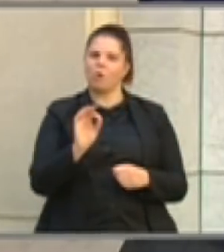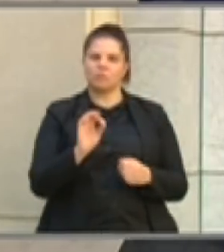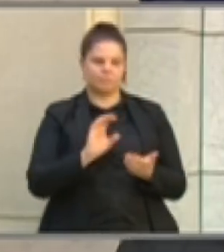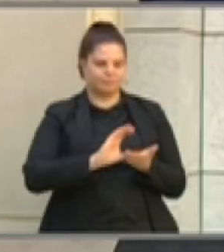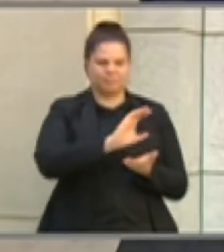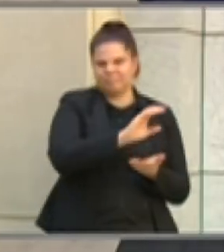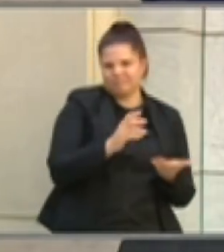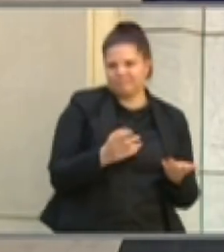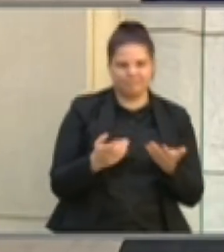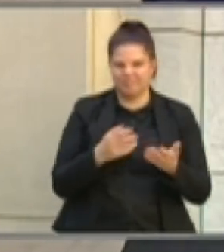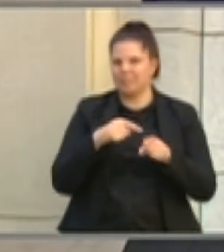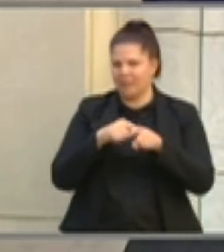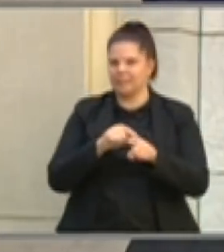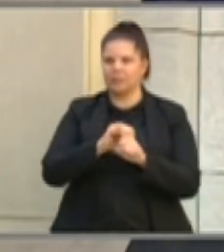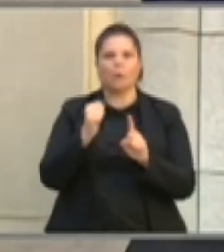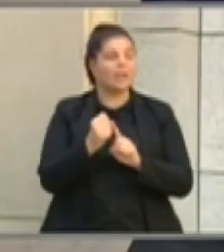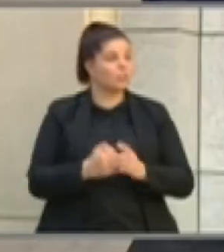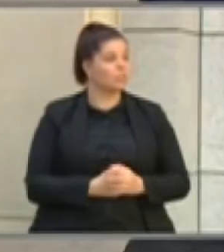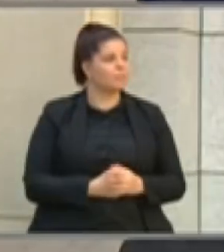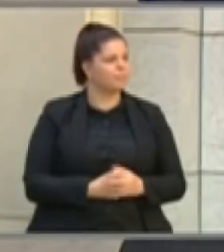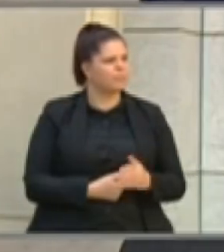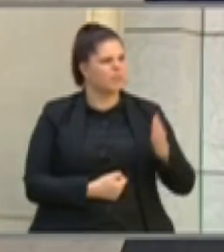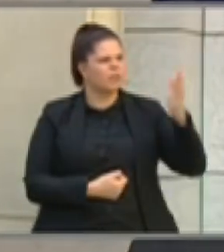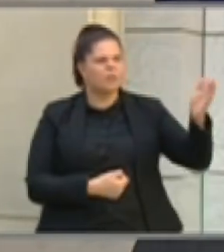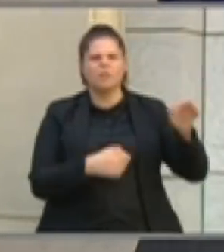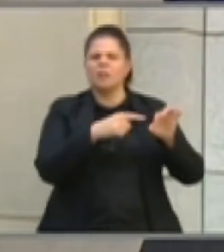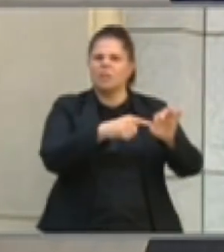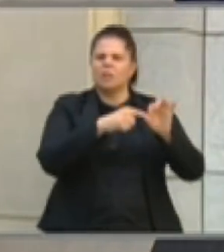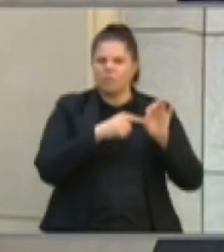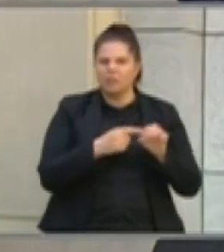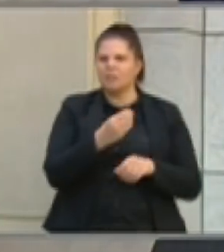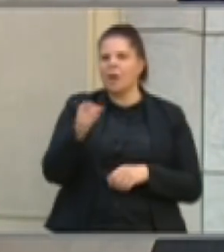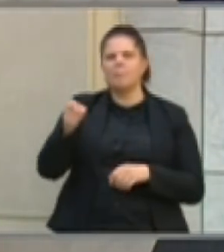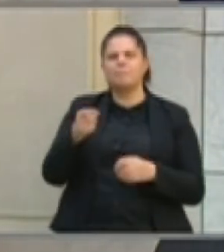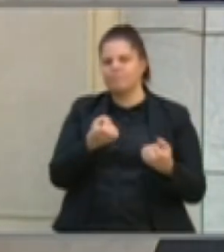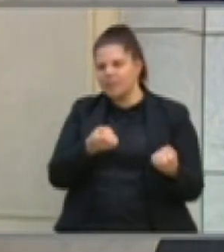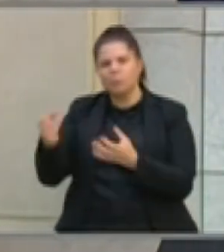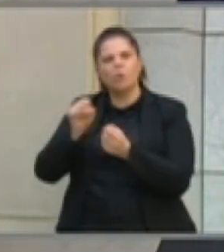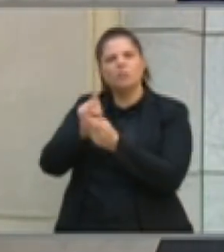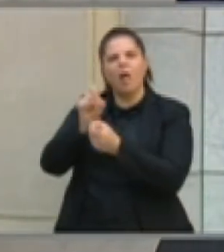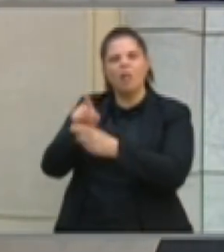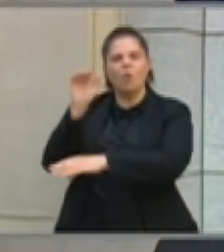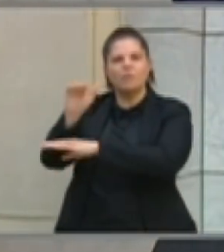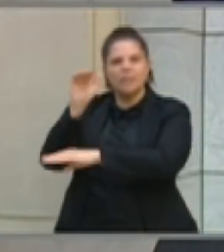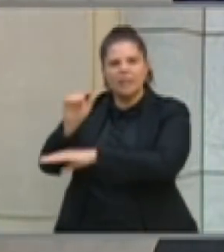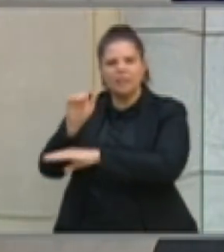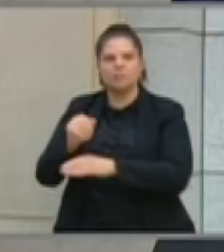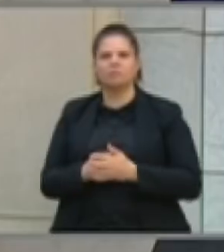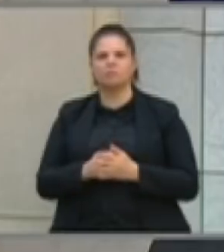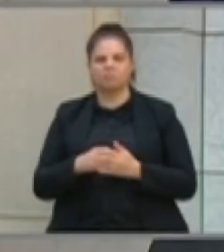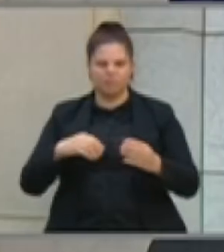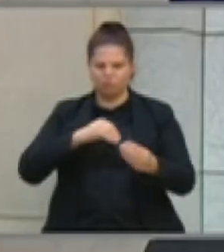businesses, exporters, they sell goods internationally. A functioning international trading system will